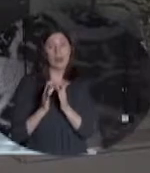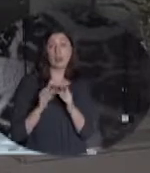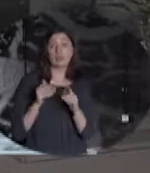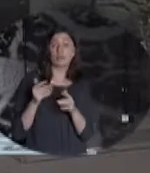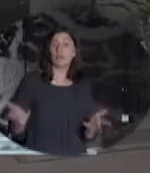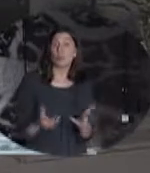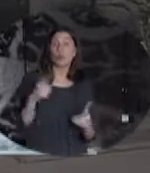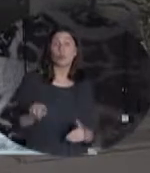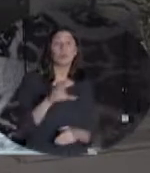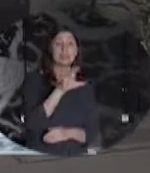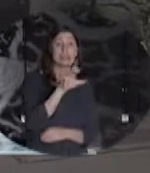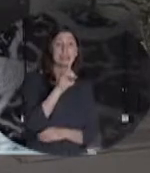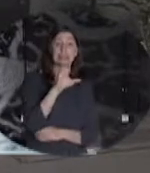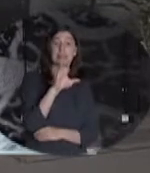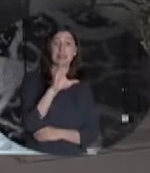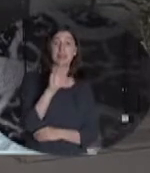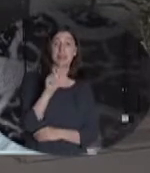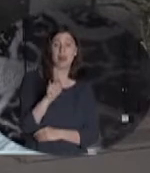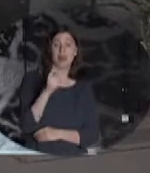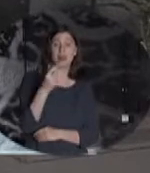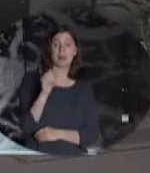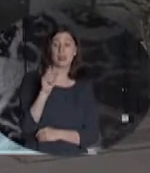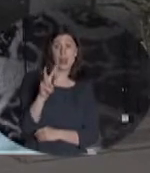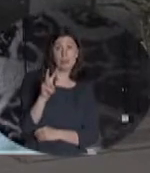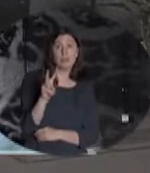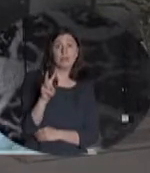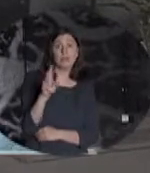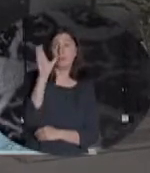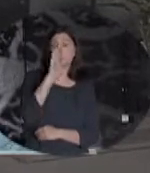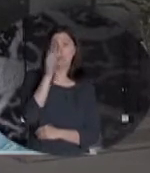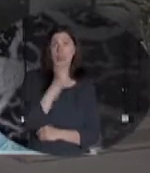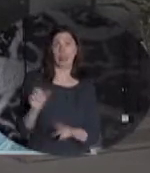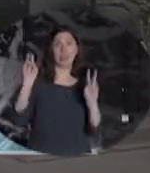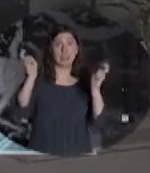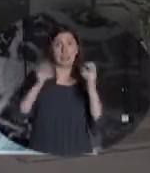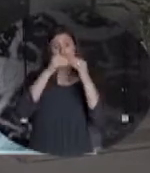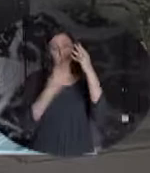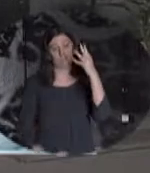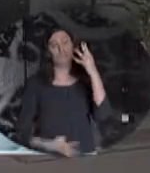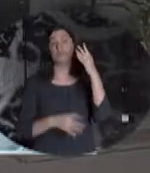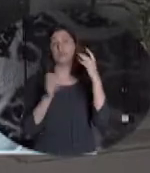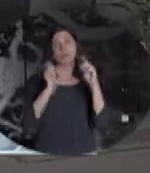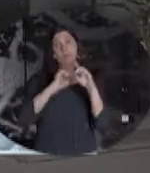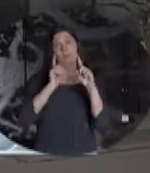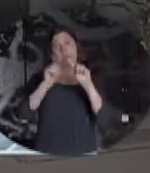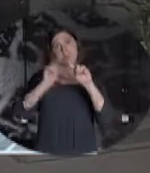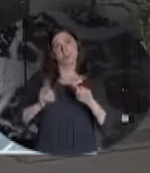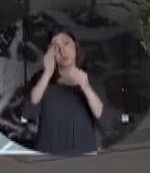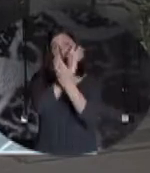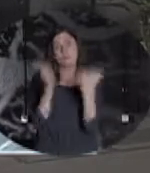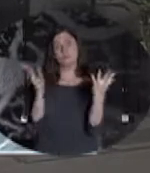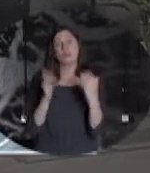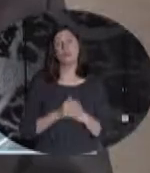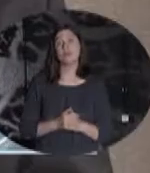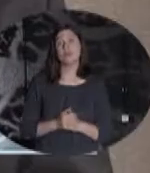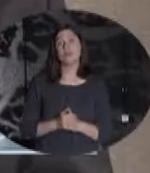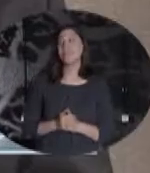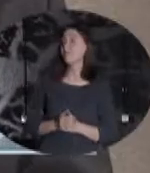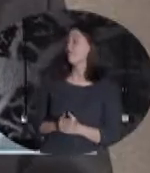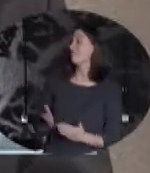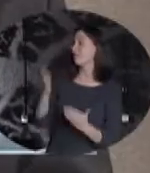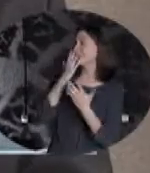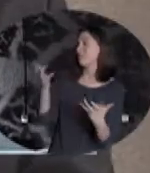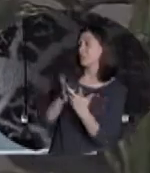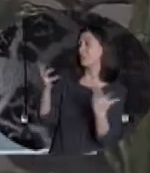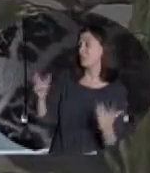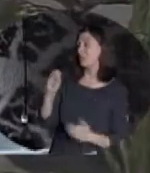CDC website at cdc.gov. If you search for any of the topics that we talked about today, there's a lot of great fact sheets and infographics about all that information. Great. Thank